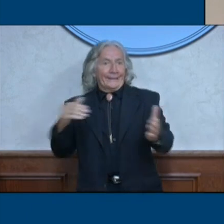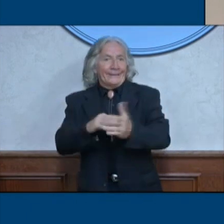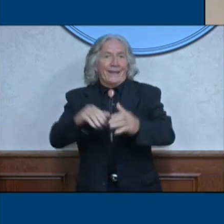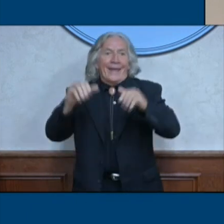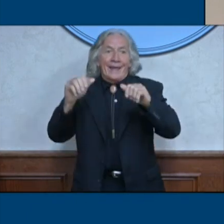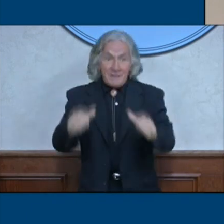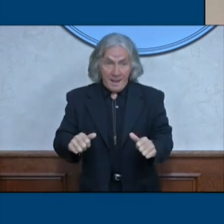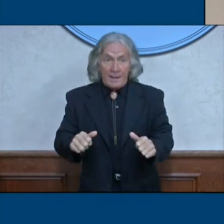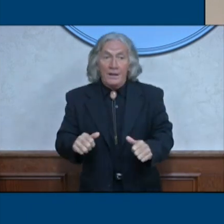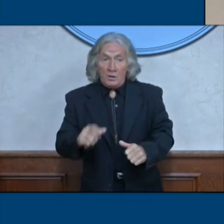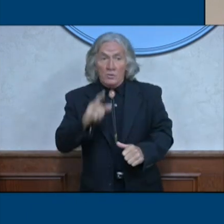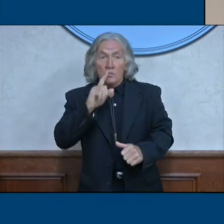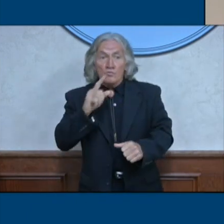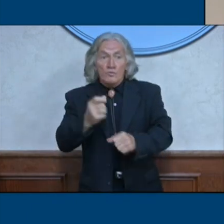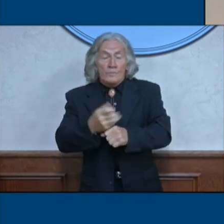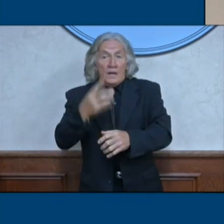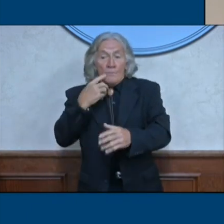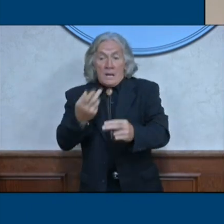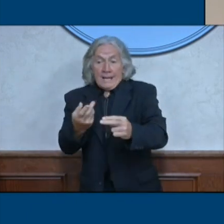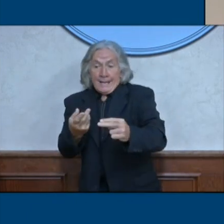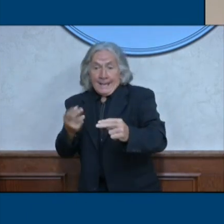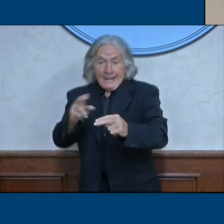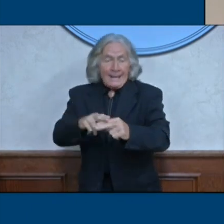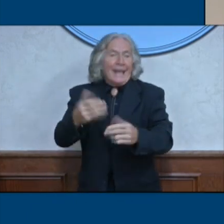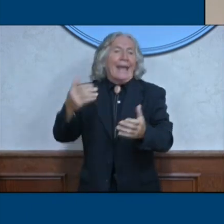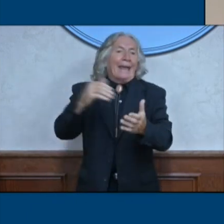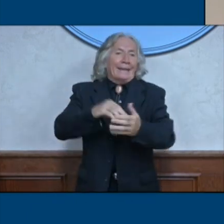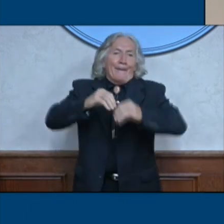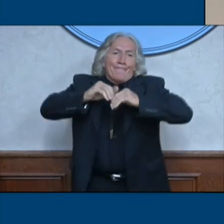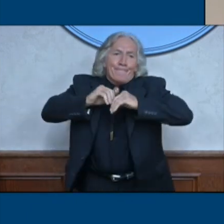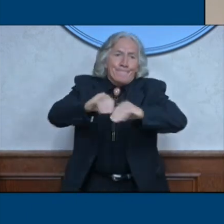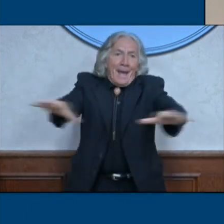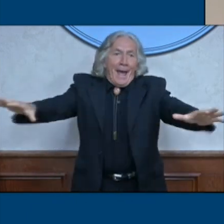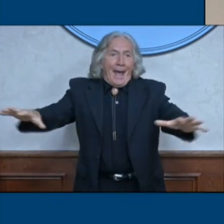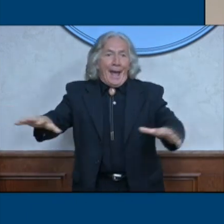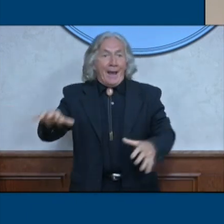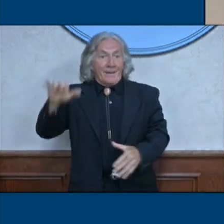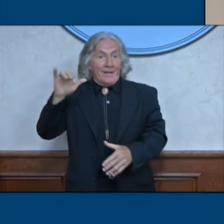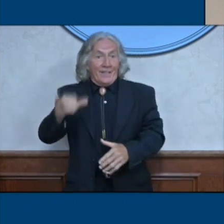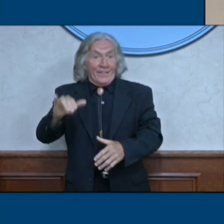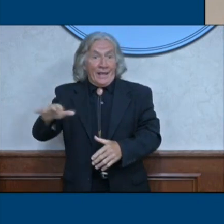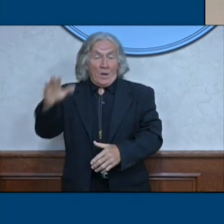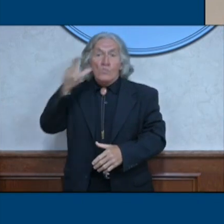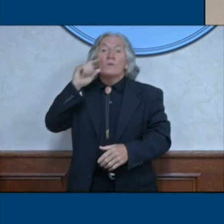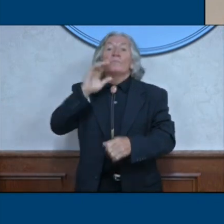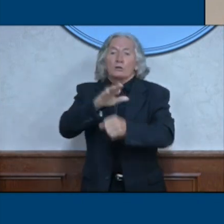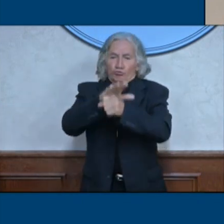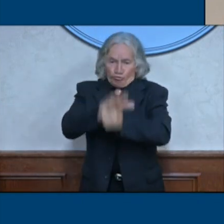produce a resurgence of COVID-19 that would